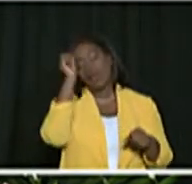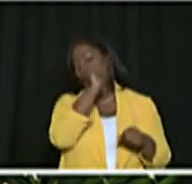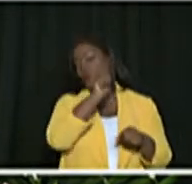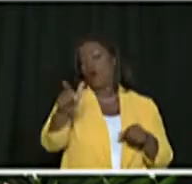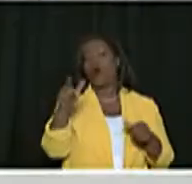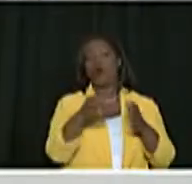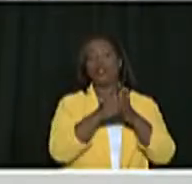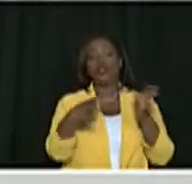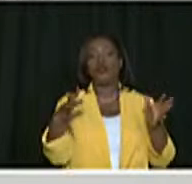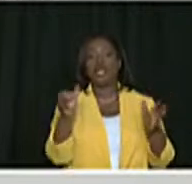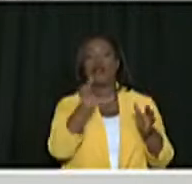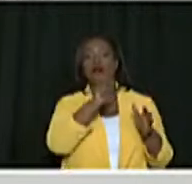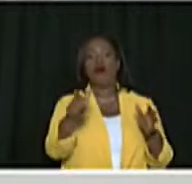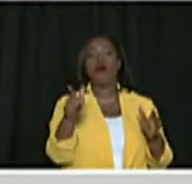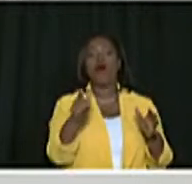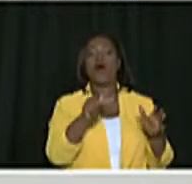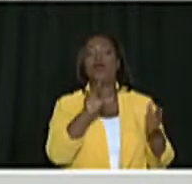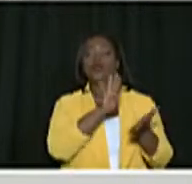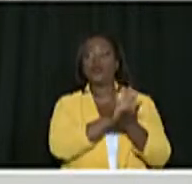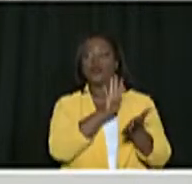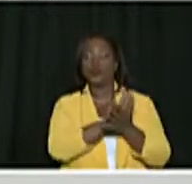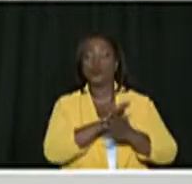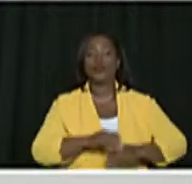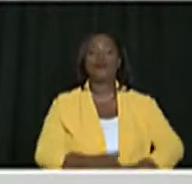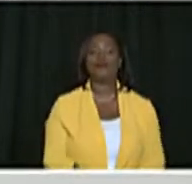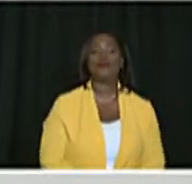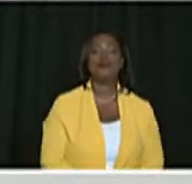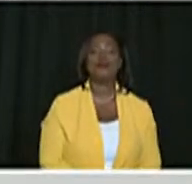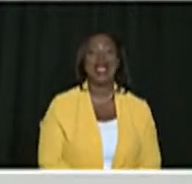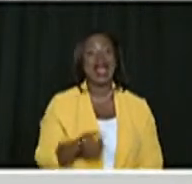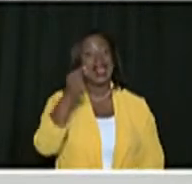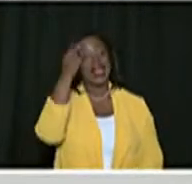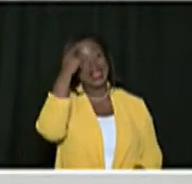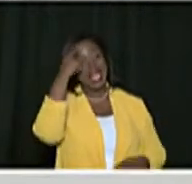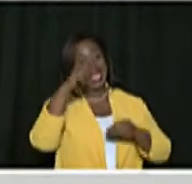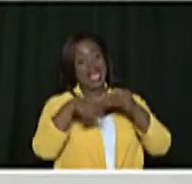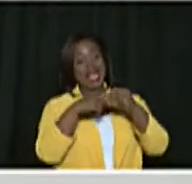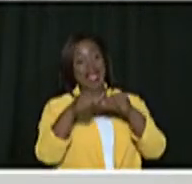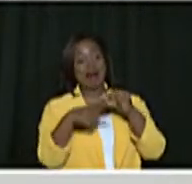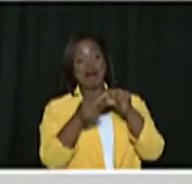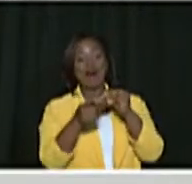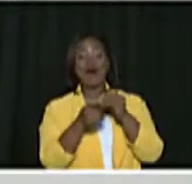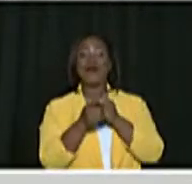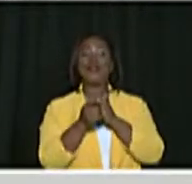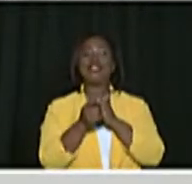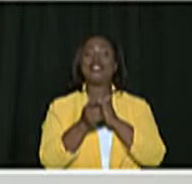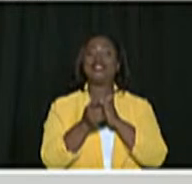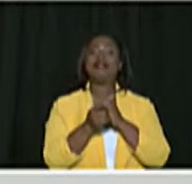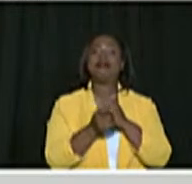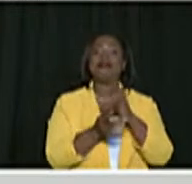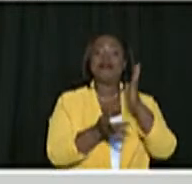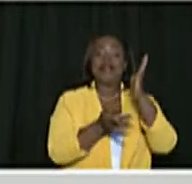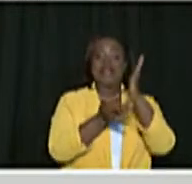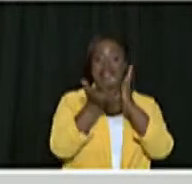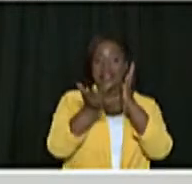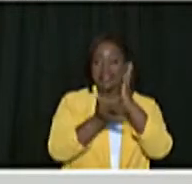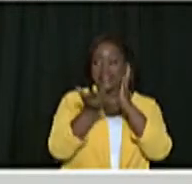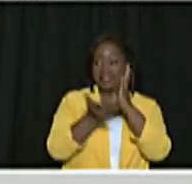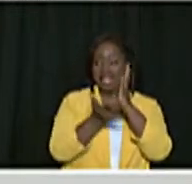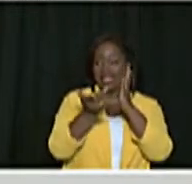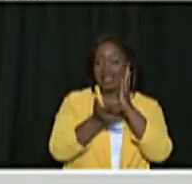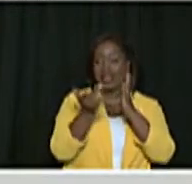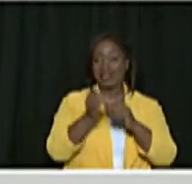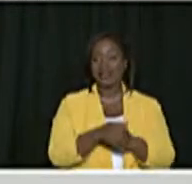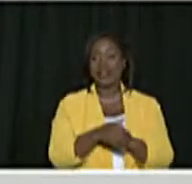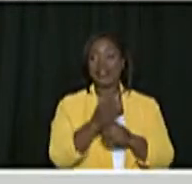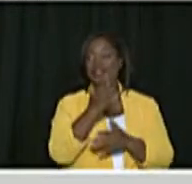students. Thanks, Minister. Speaking of our digital society, there are some questions online. Let's